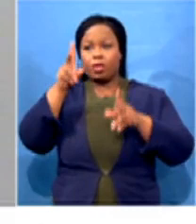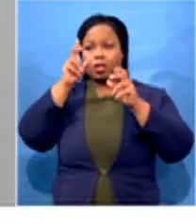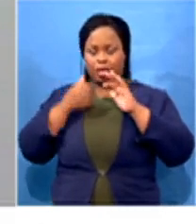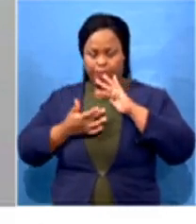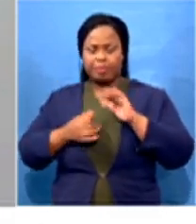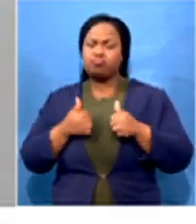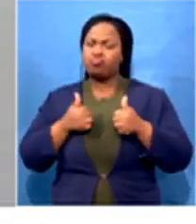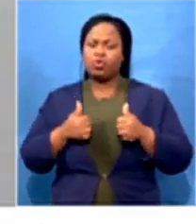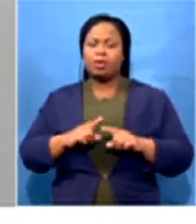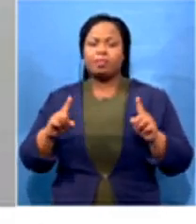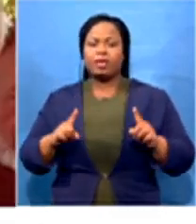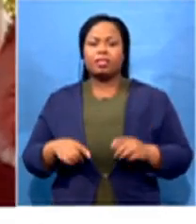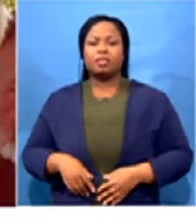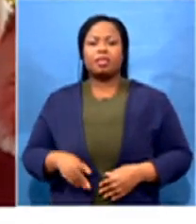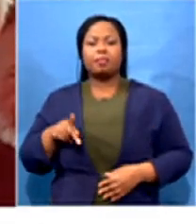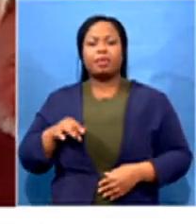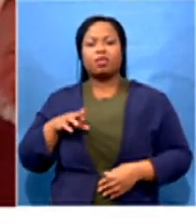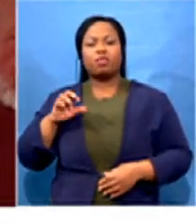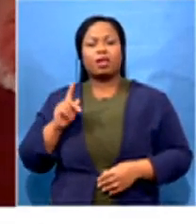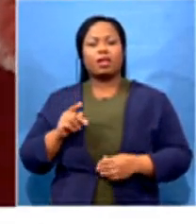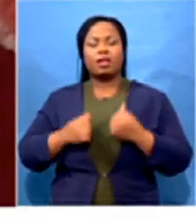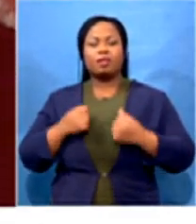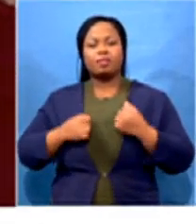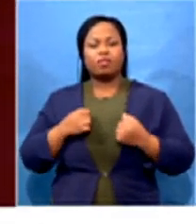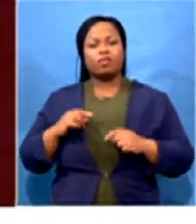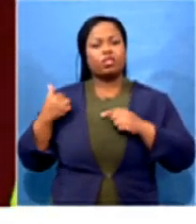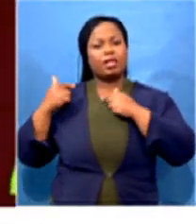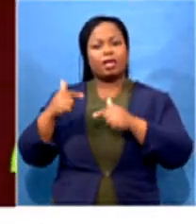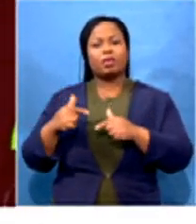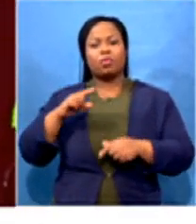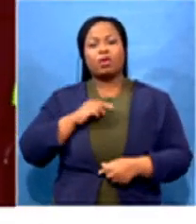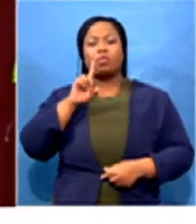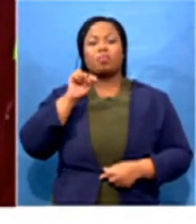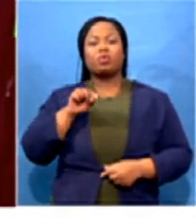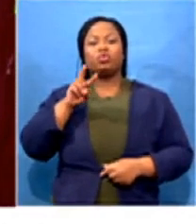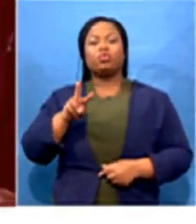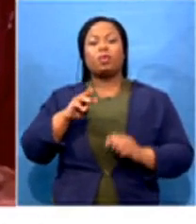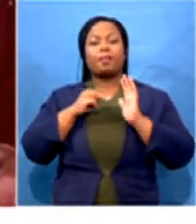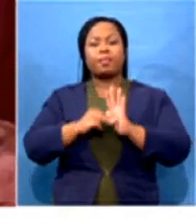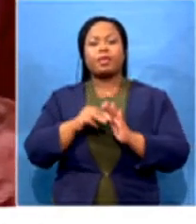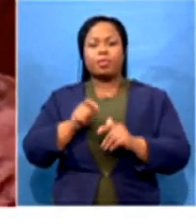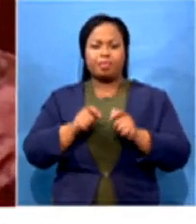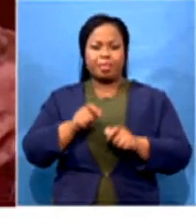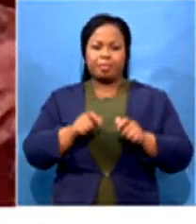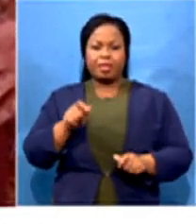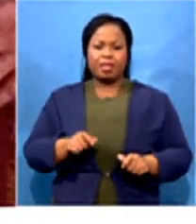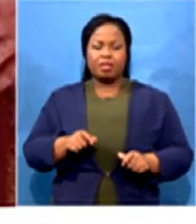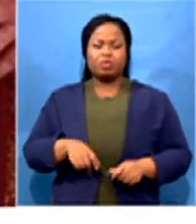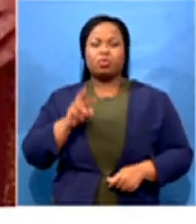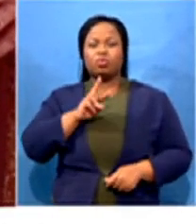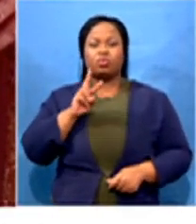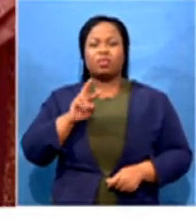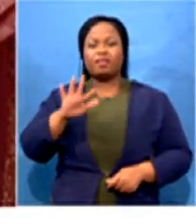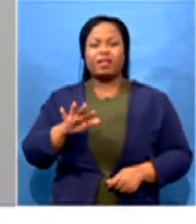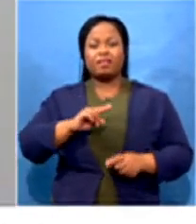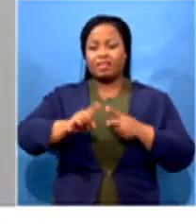great. But ParkRun for me is legacy stuff. And, you know, it's 1.2 million people, 225 different venues.